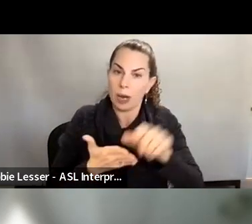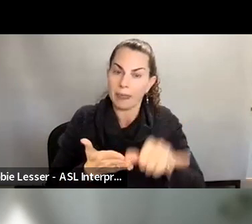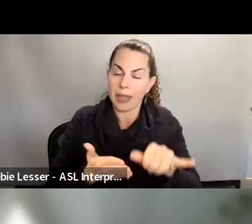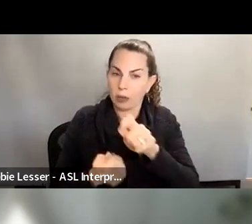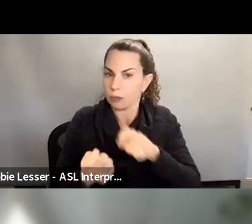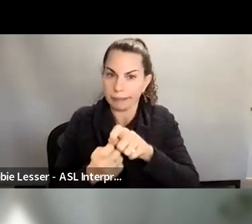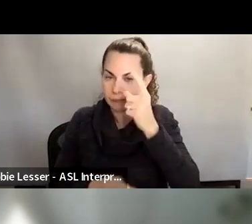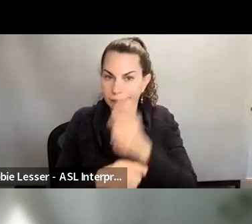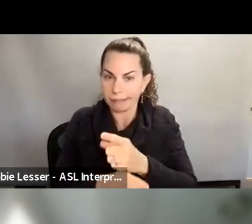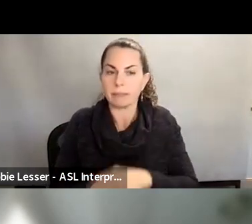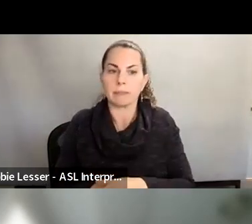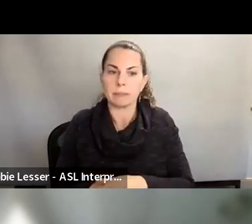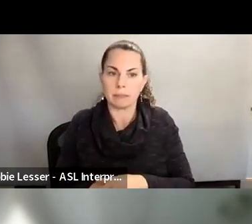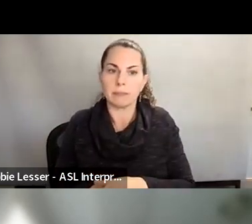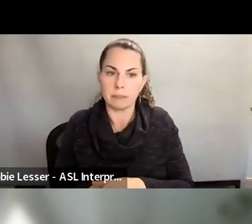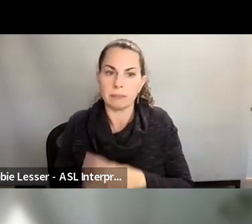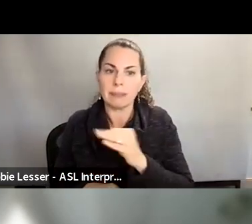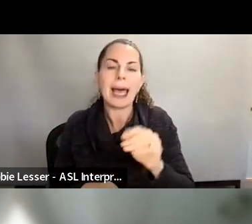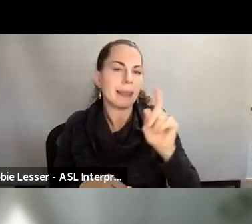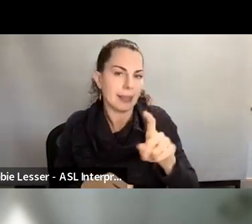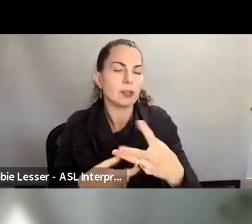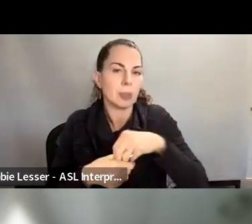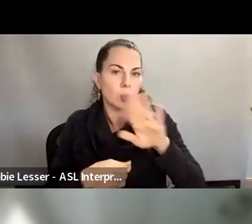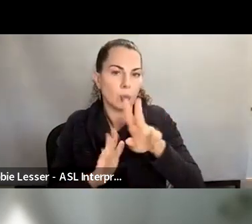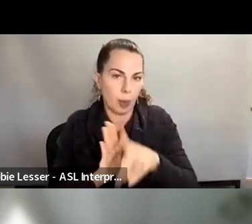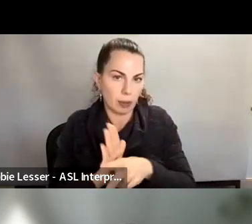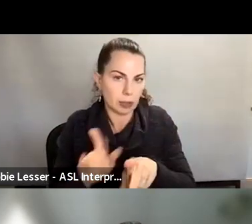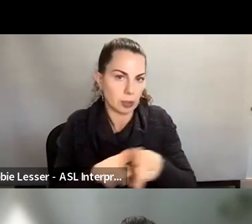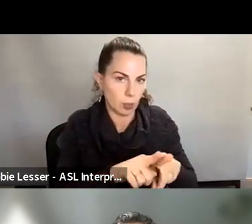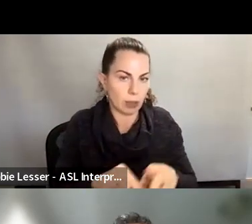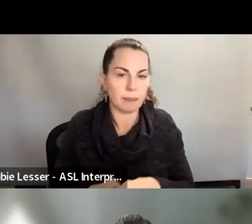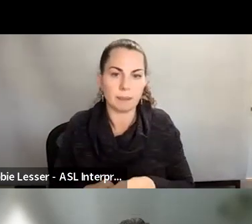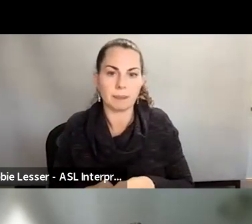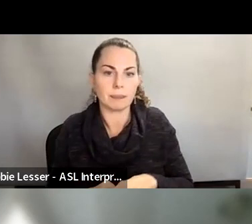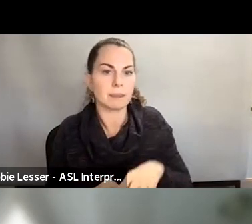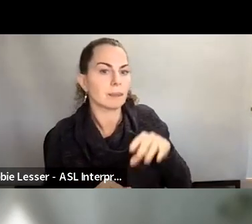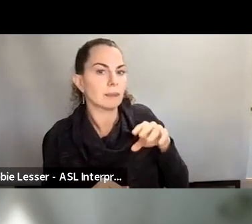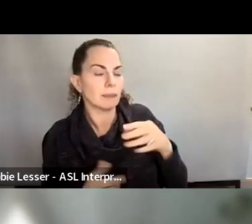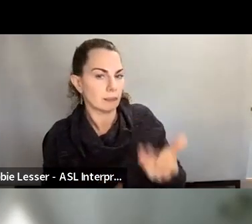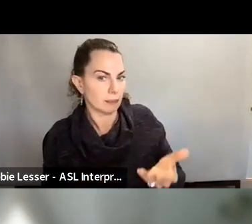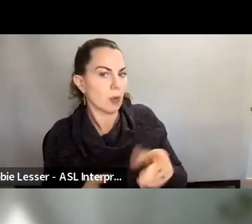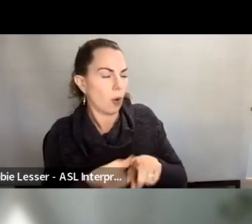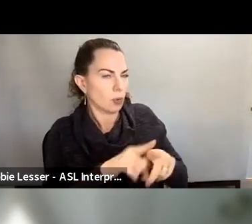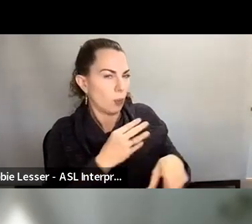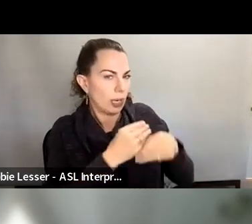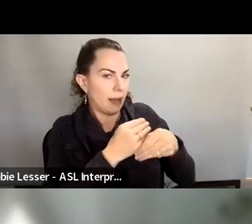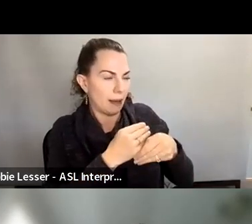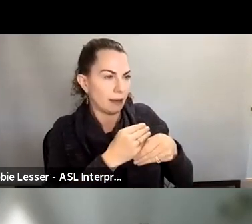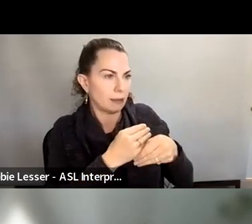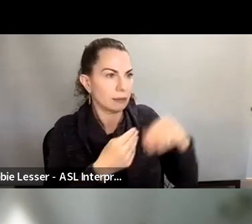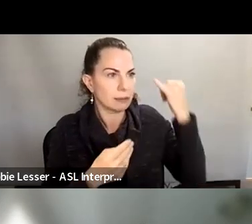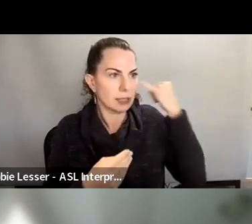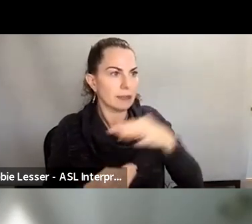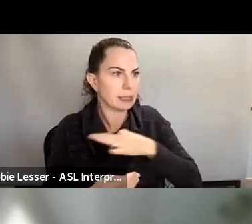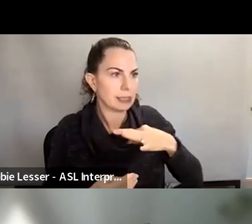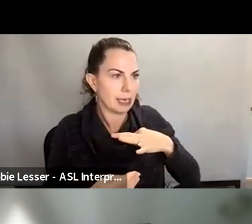look into that. And then obviously that should be part of your policy. And I was just going to jump in and say, if staff that are not